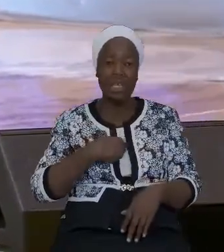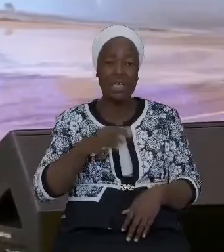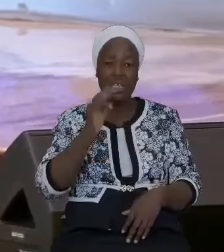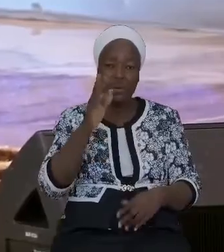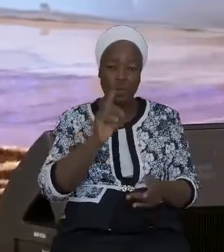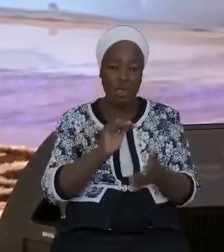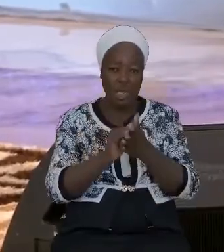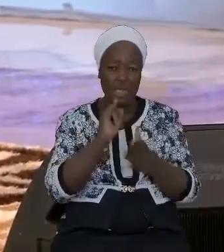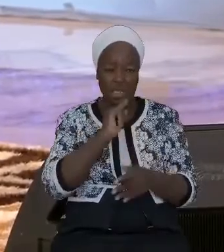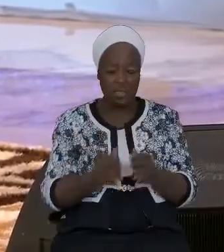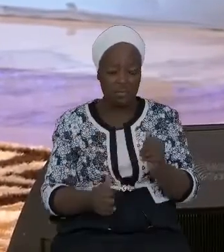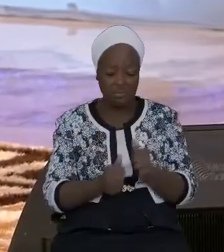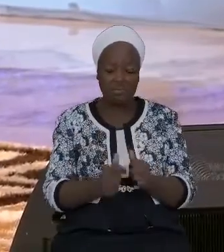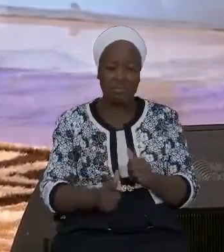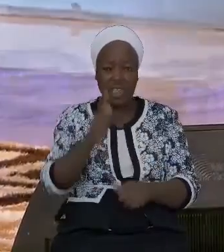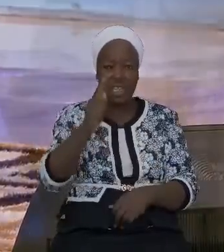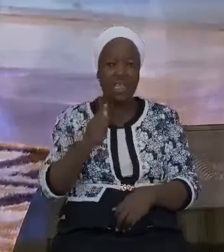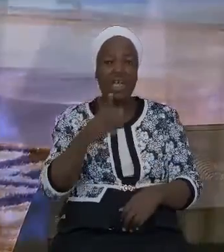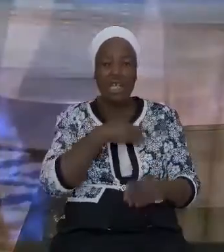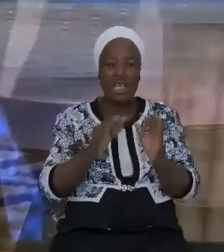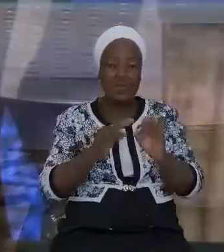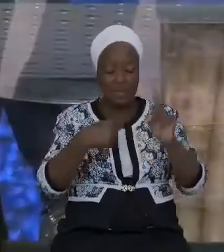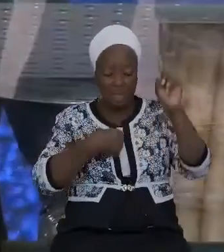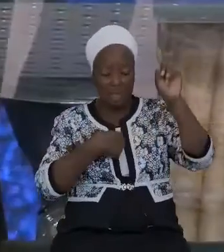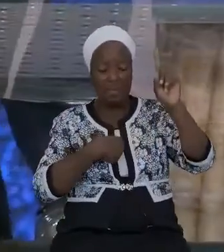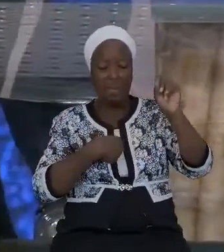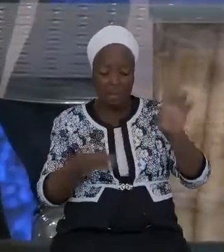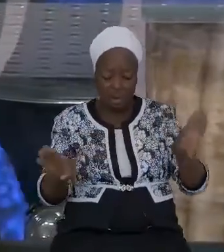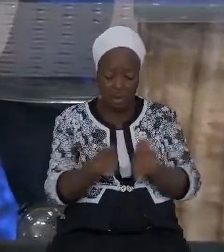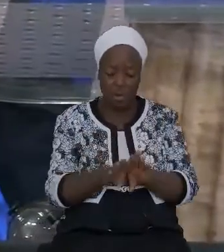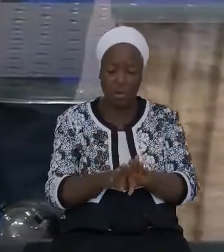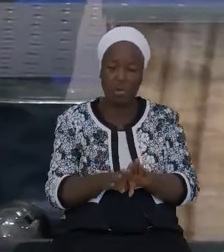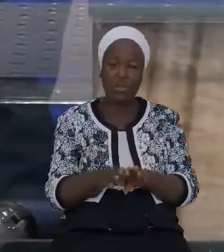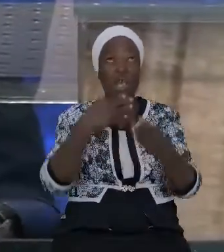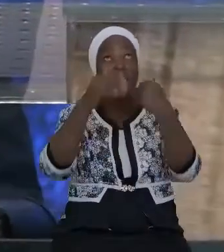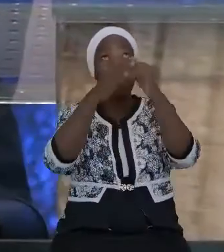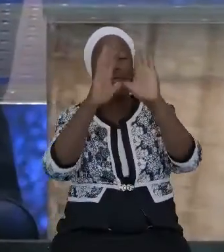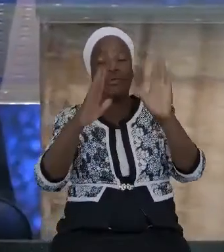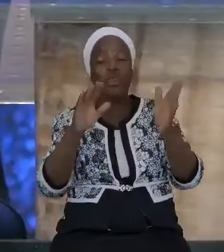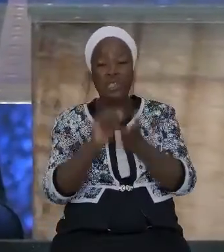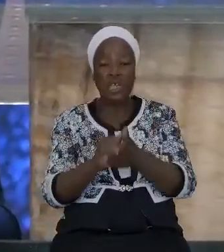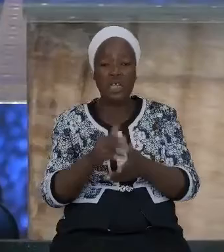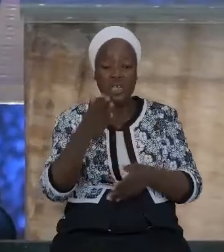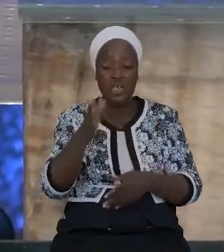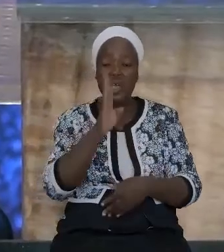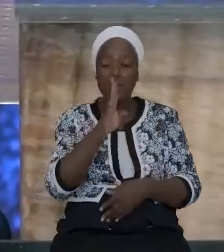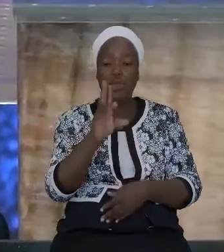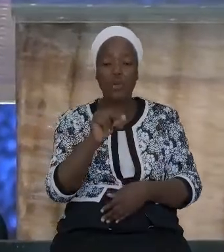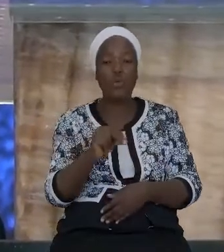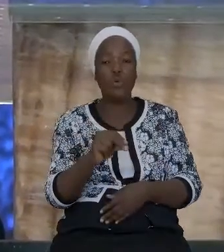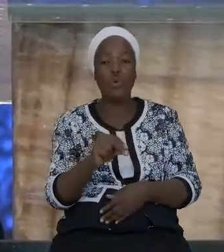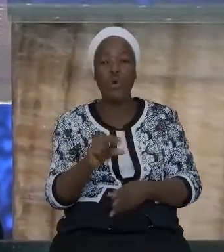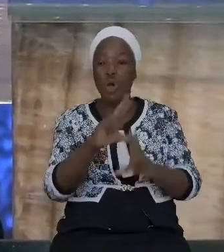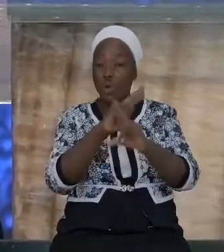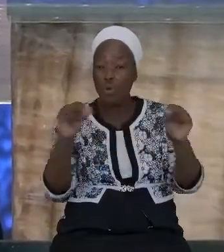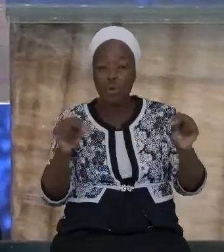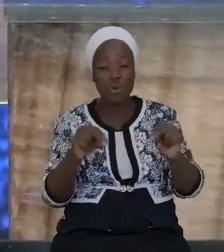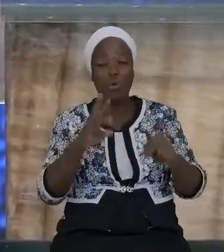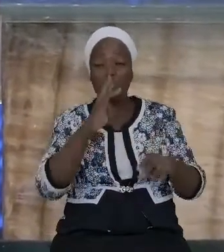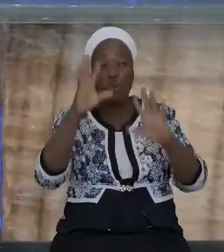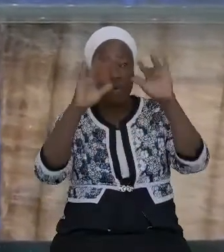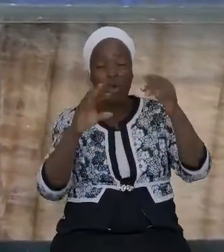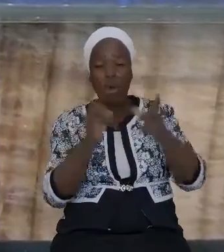highest, if I shut up heaven, that there be no rain, or if I command